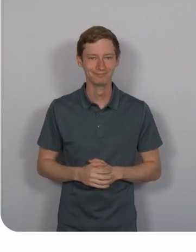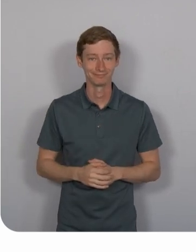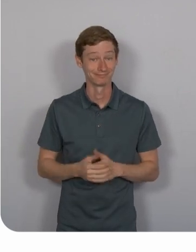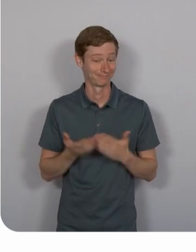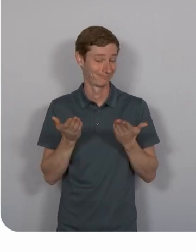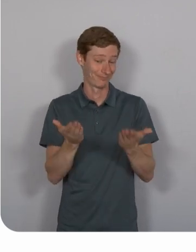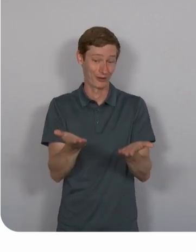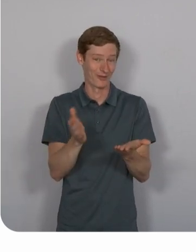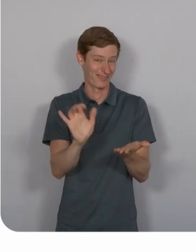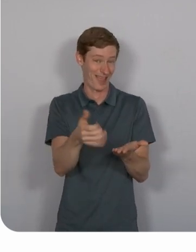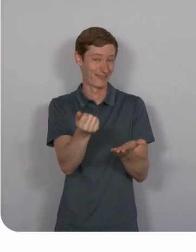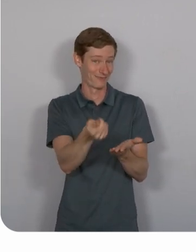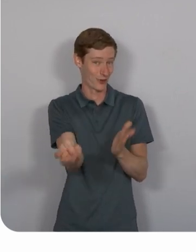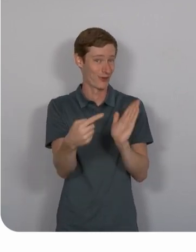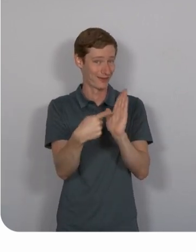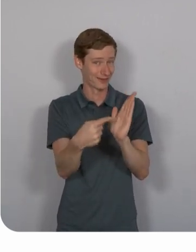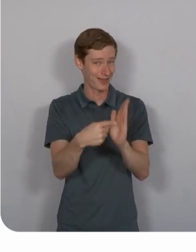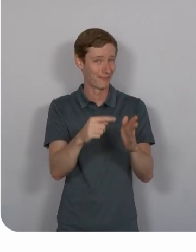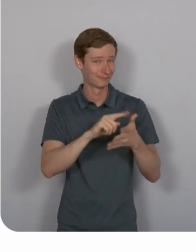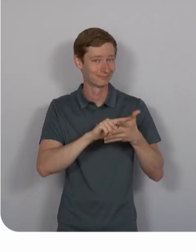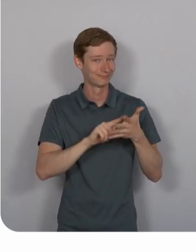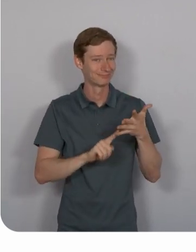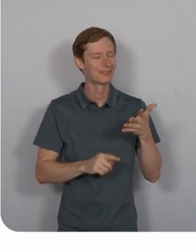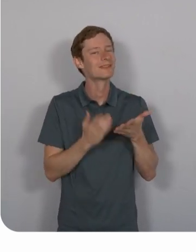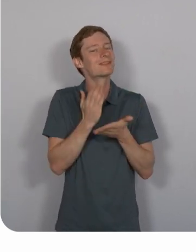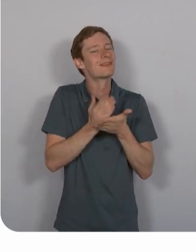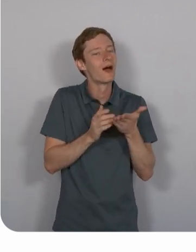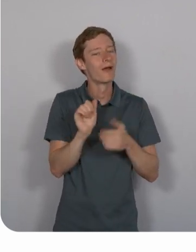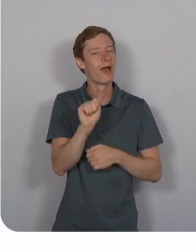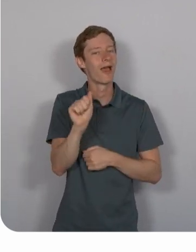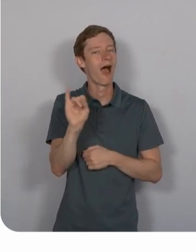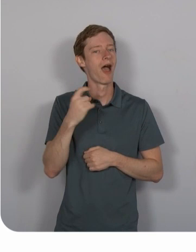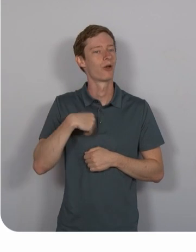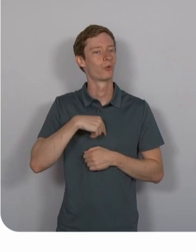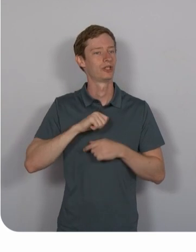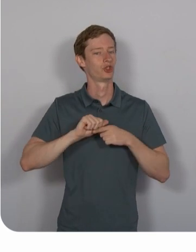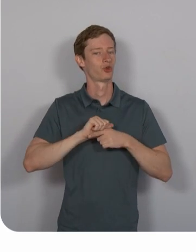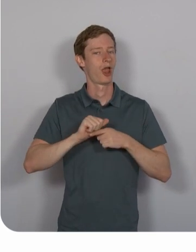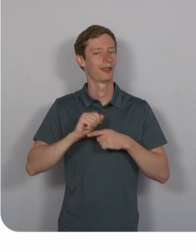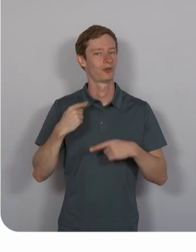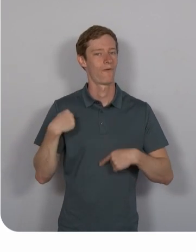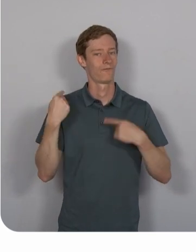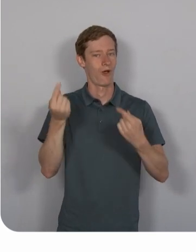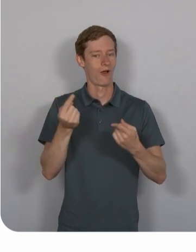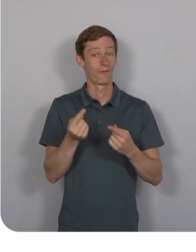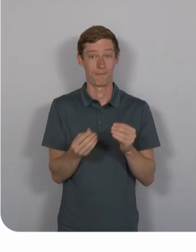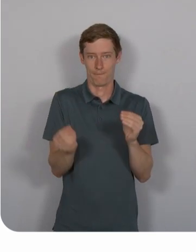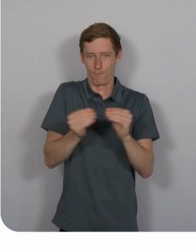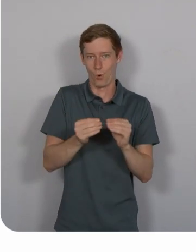there you go. That's a few of them. These are just a few of the AIs that we've trained so far. There are a lot